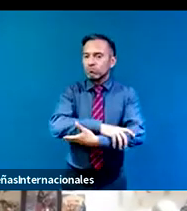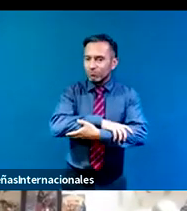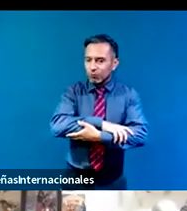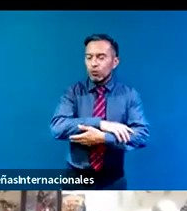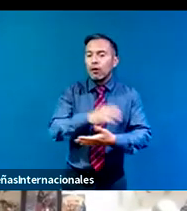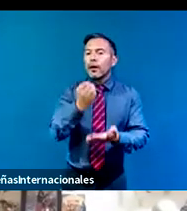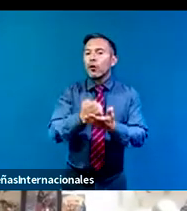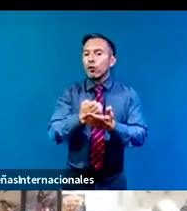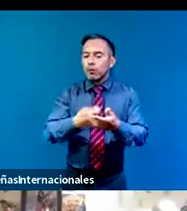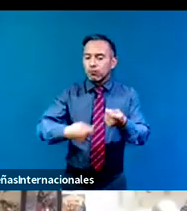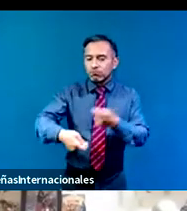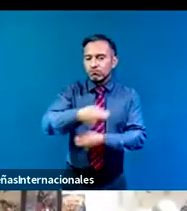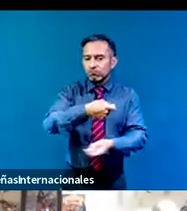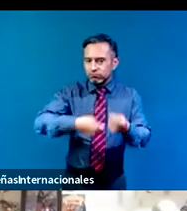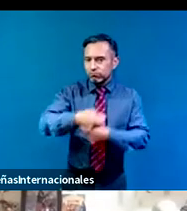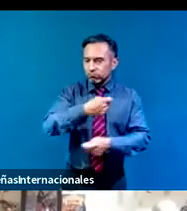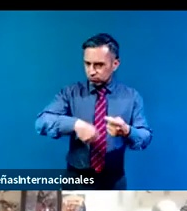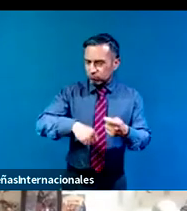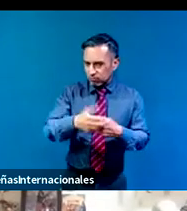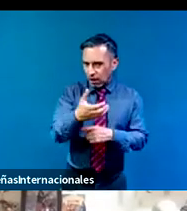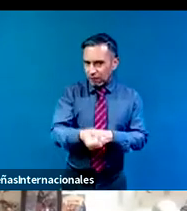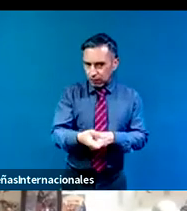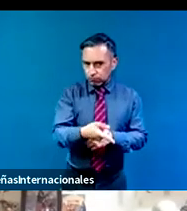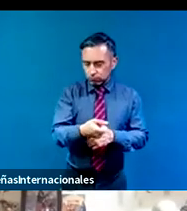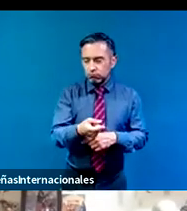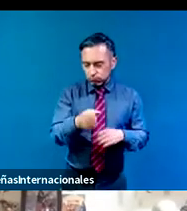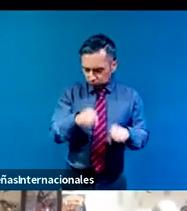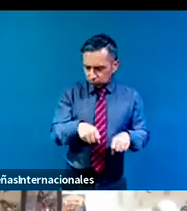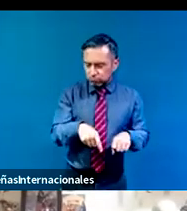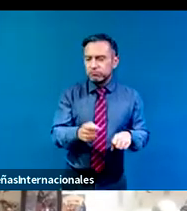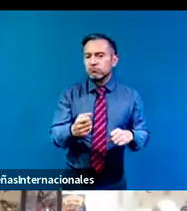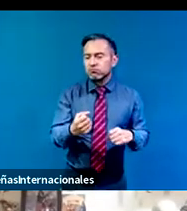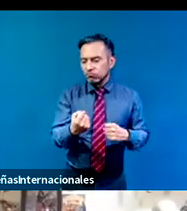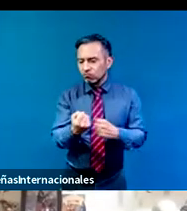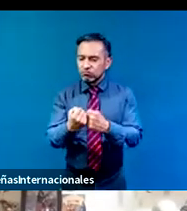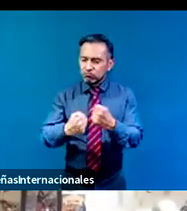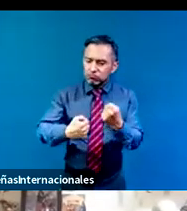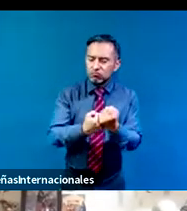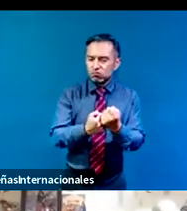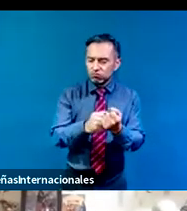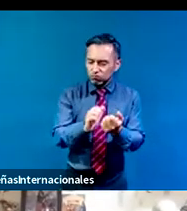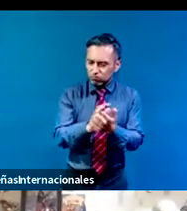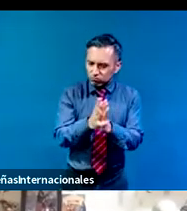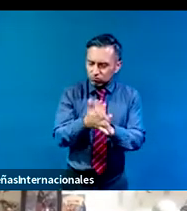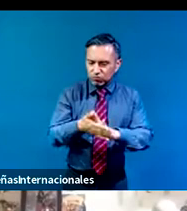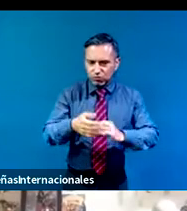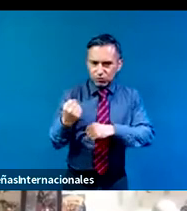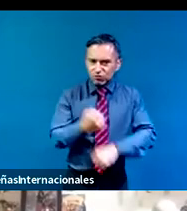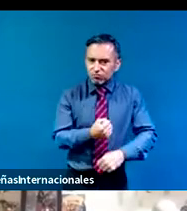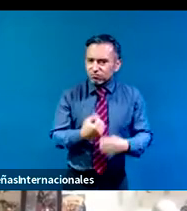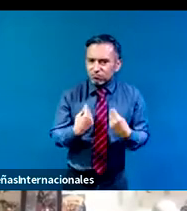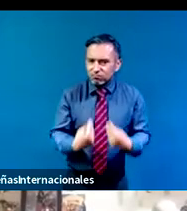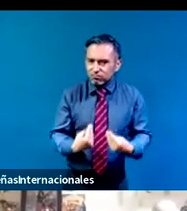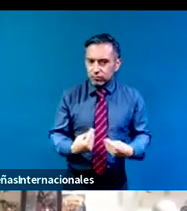strengthened to to achieve an economic